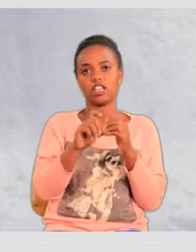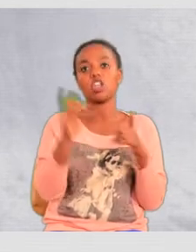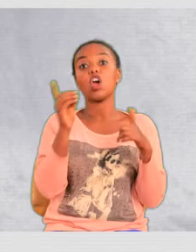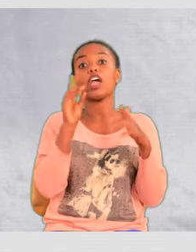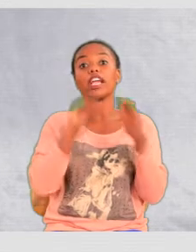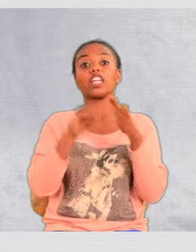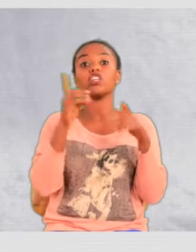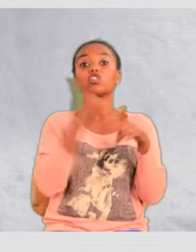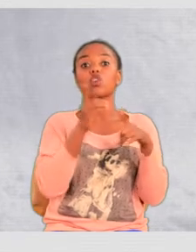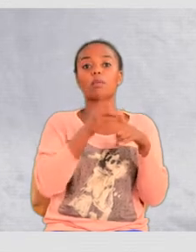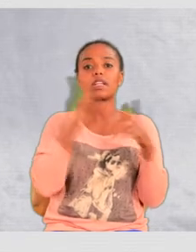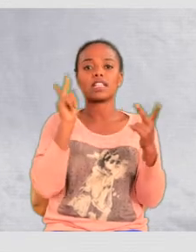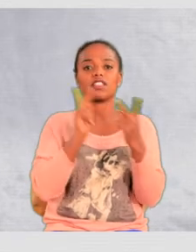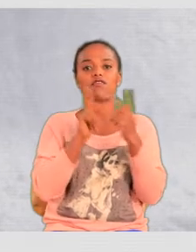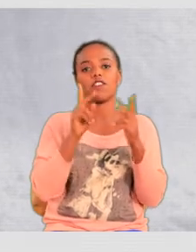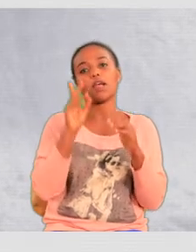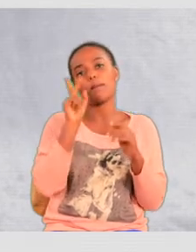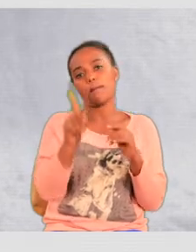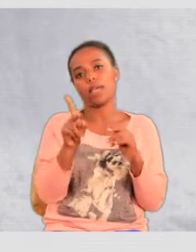p.